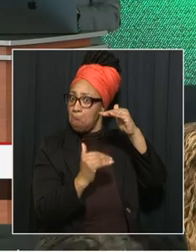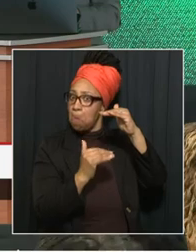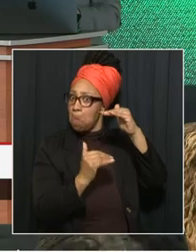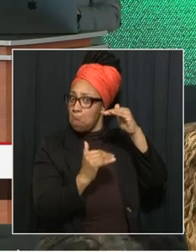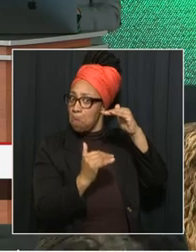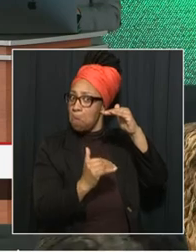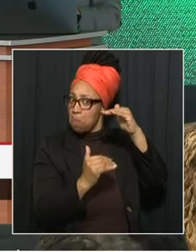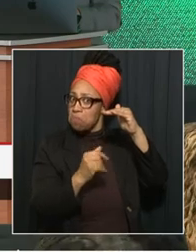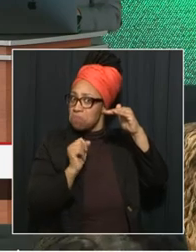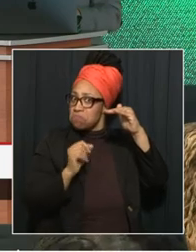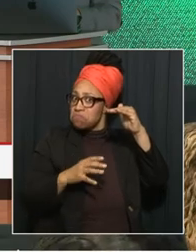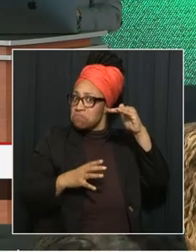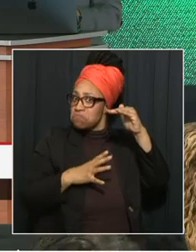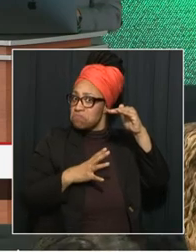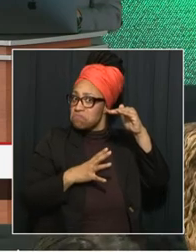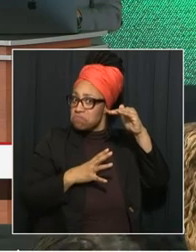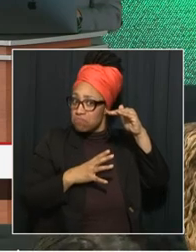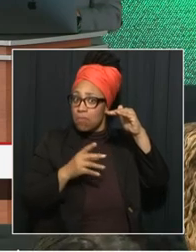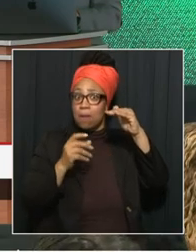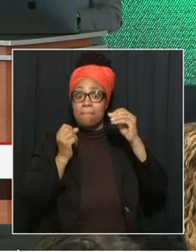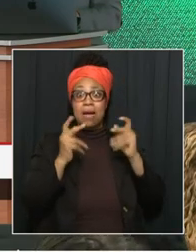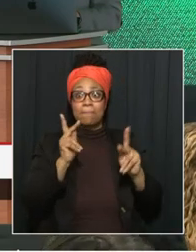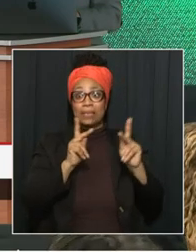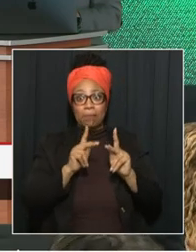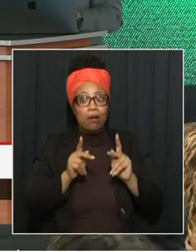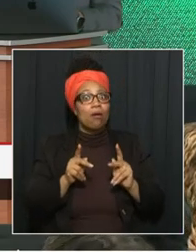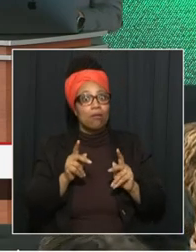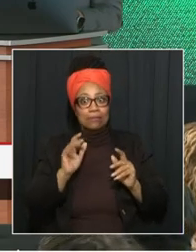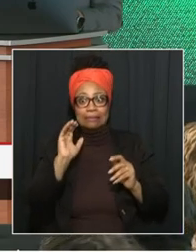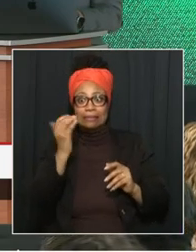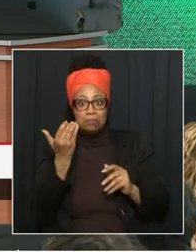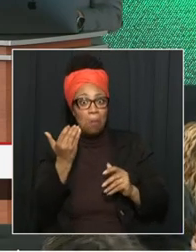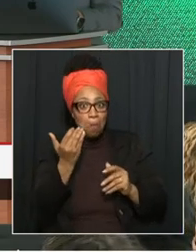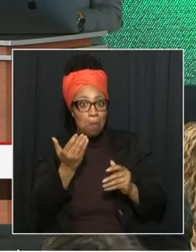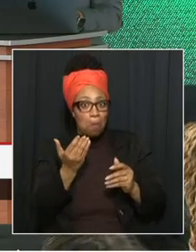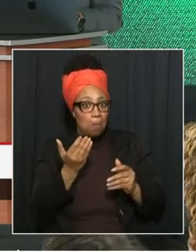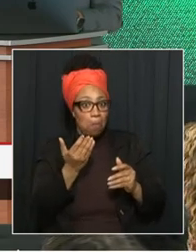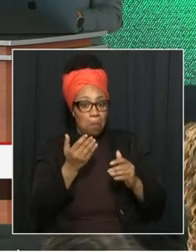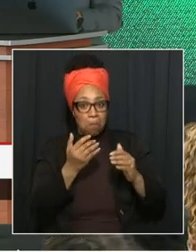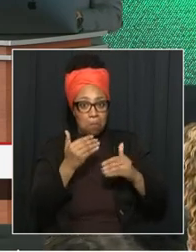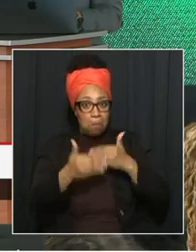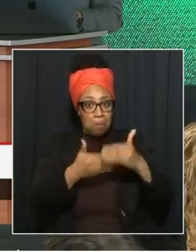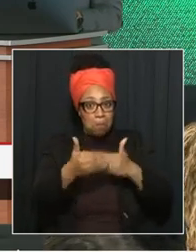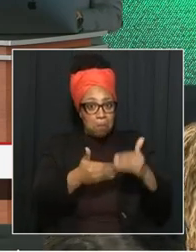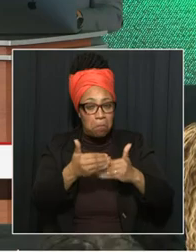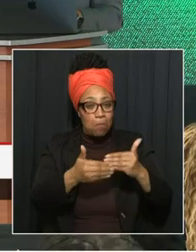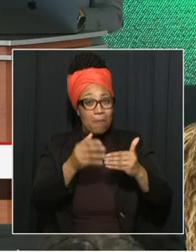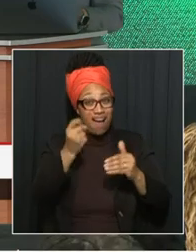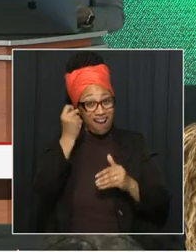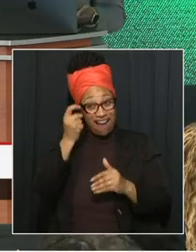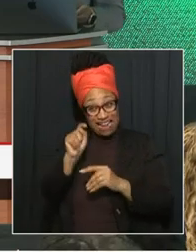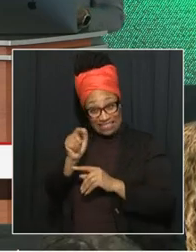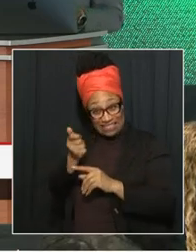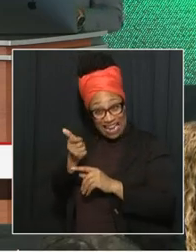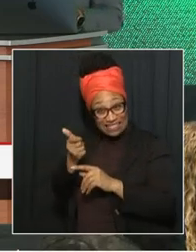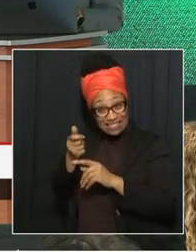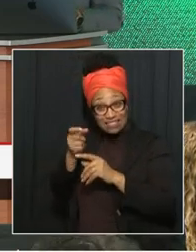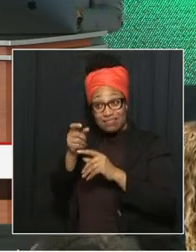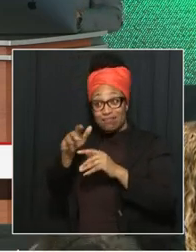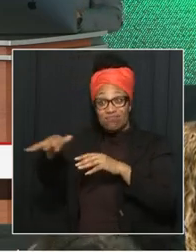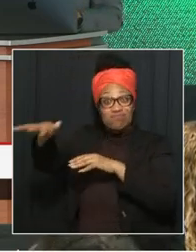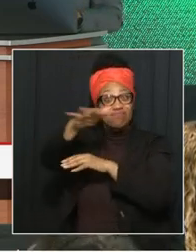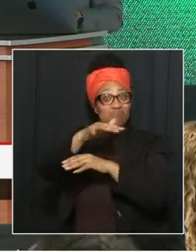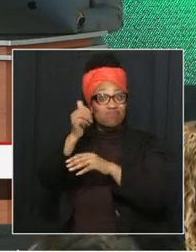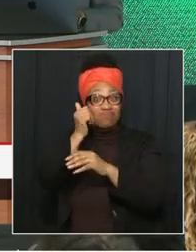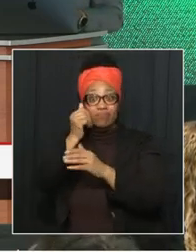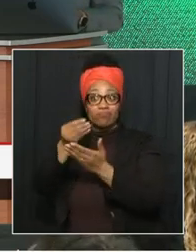for seniors, the mayor made sure that that was only limited to 2% a year. Okay. So this was a change to property taxes, I